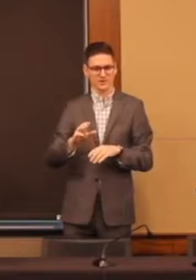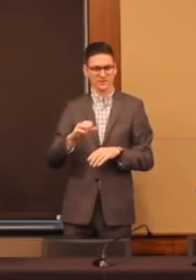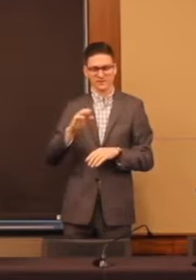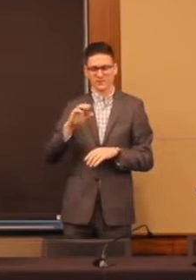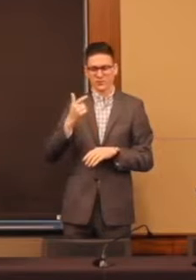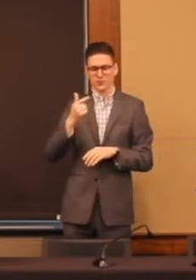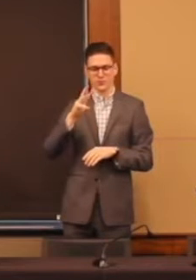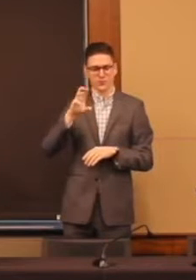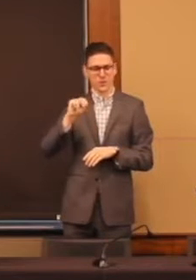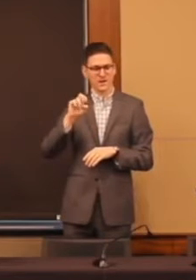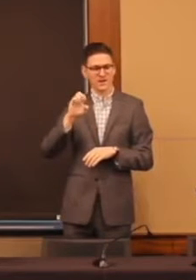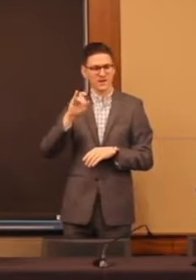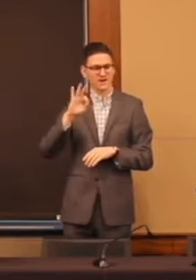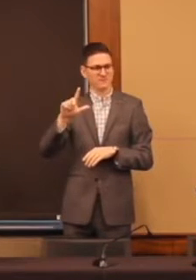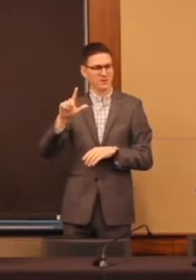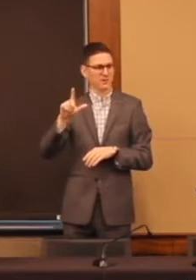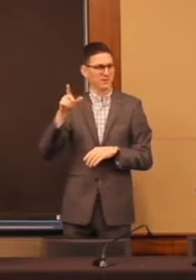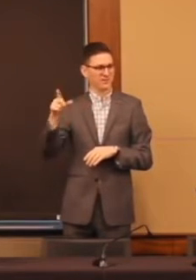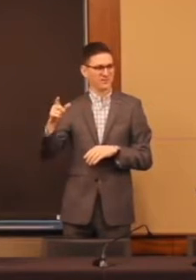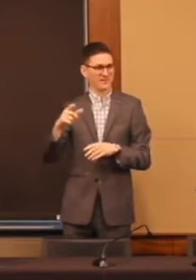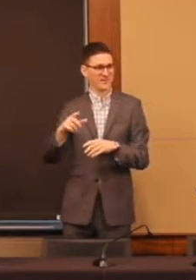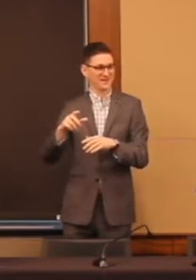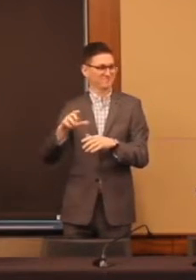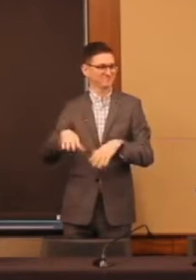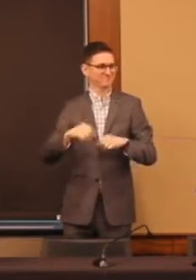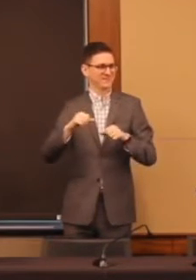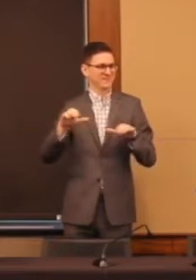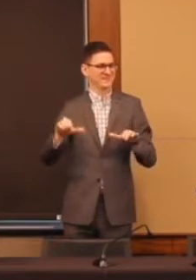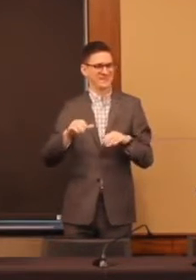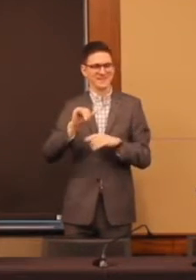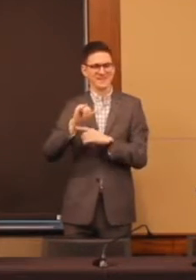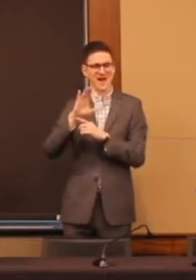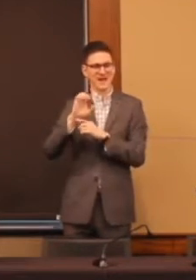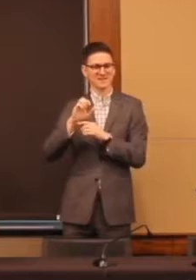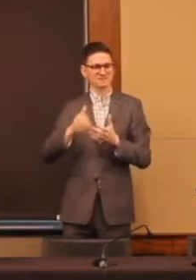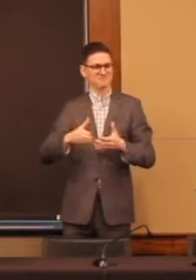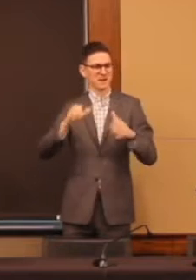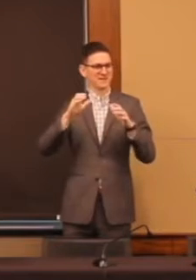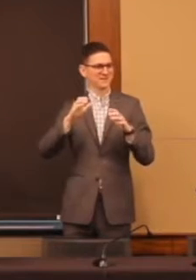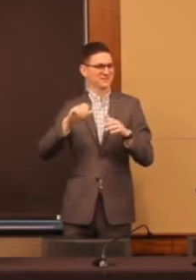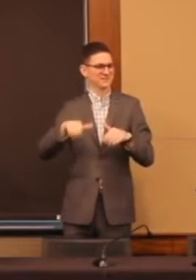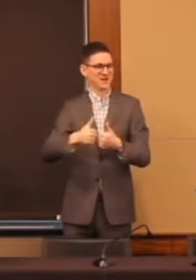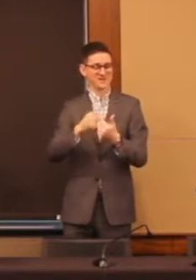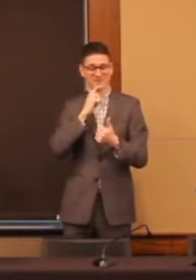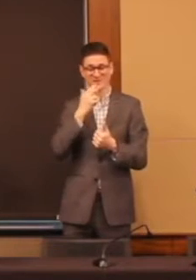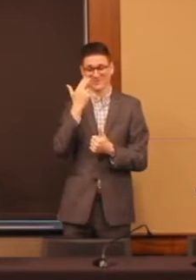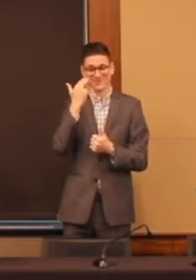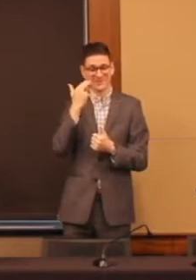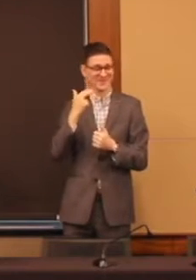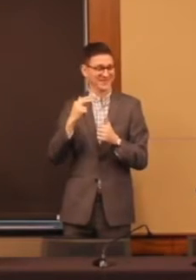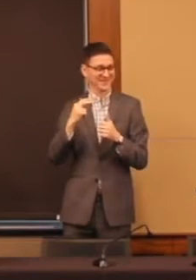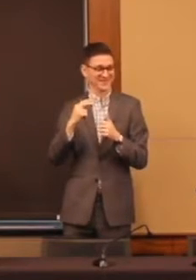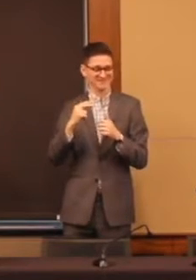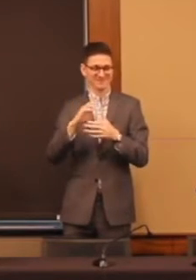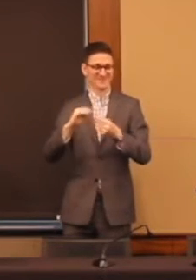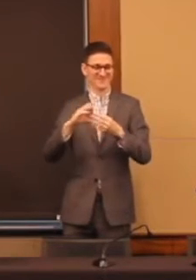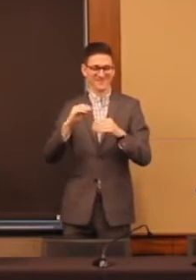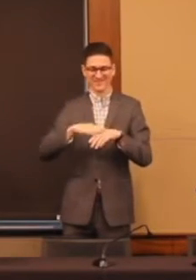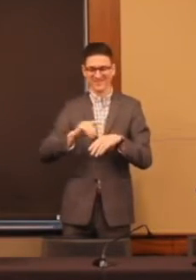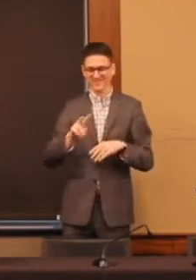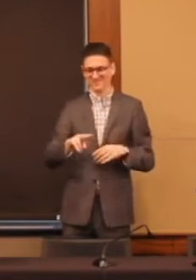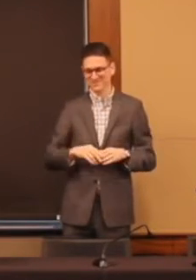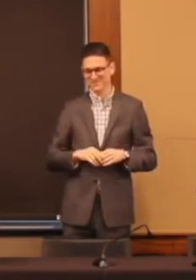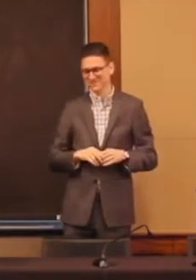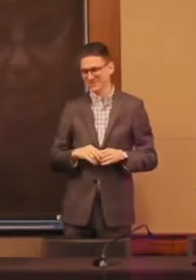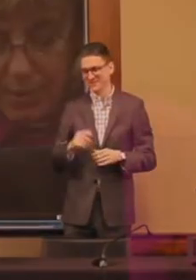Gwen Eiffel, take the ice bucket challenge, which was really a very funny segment. In going through the